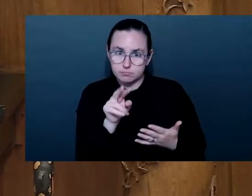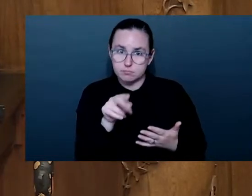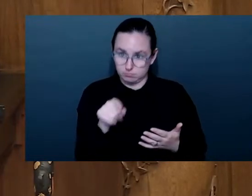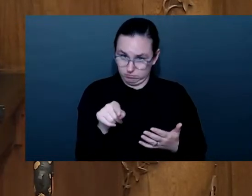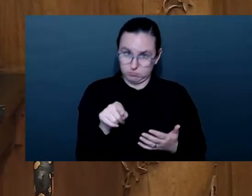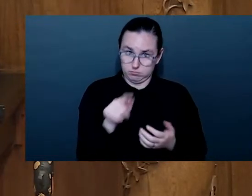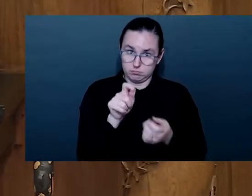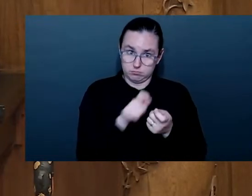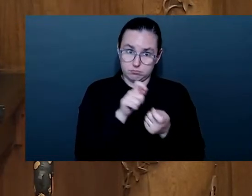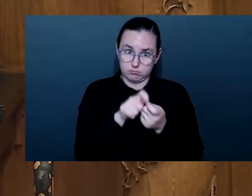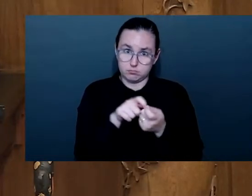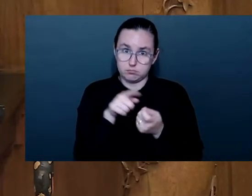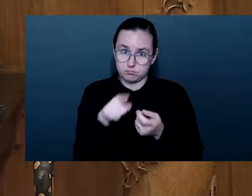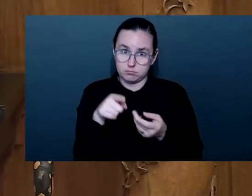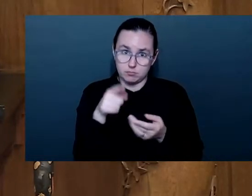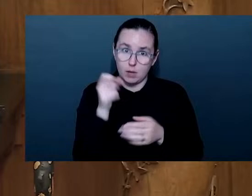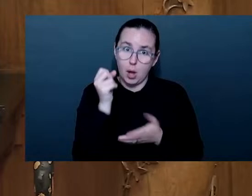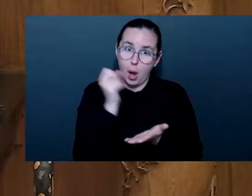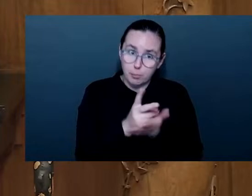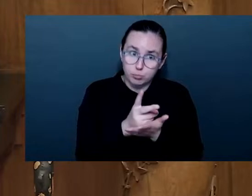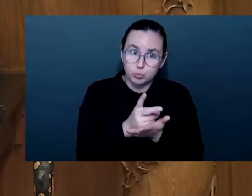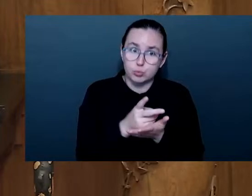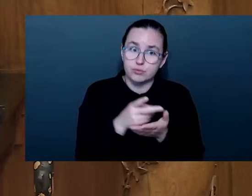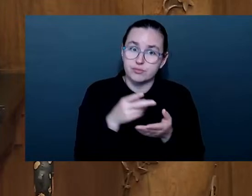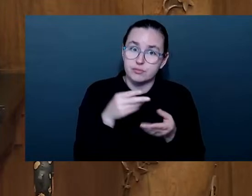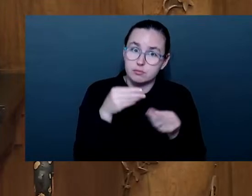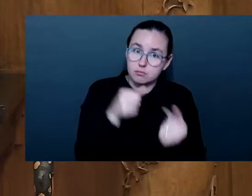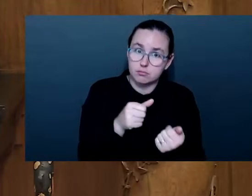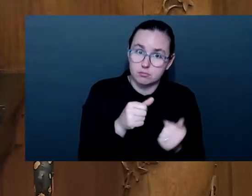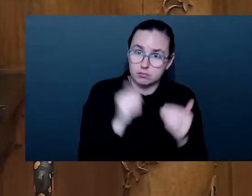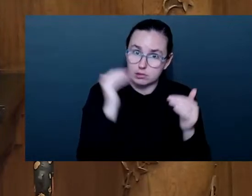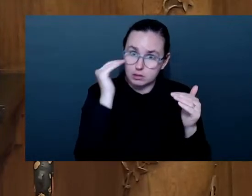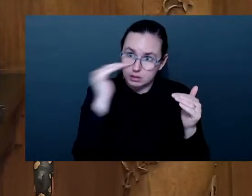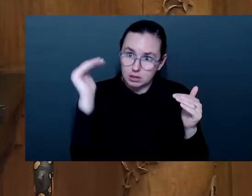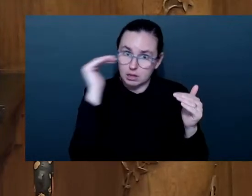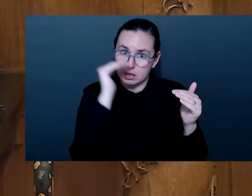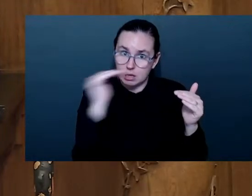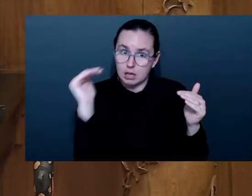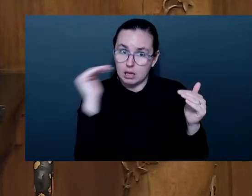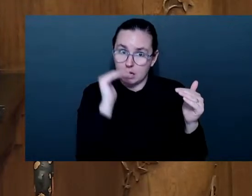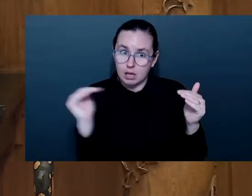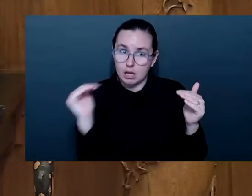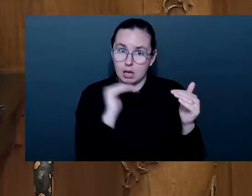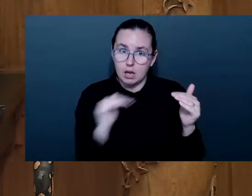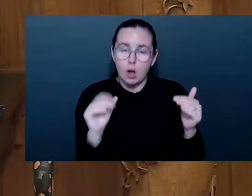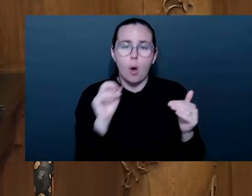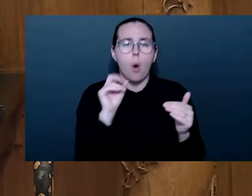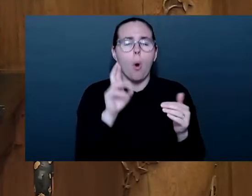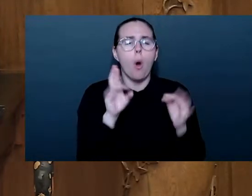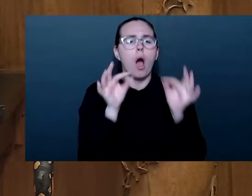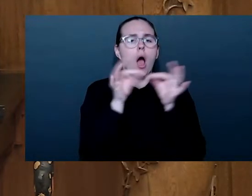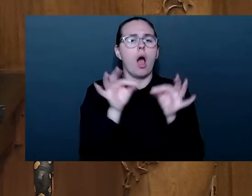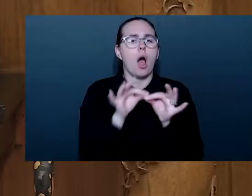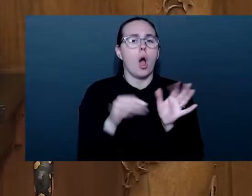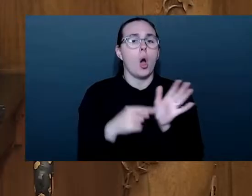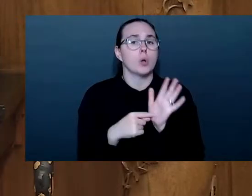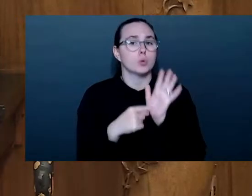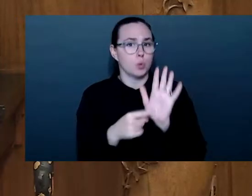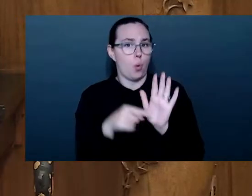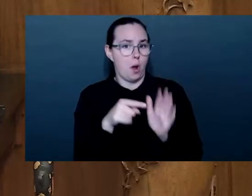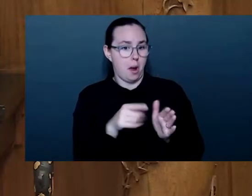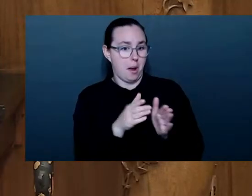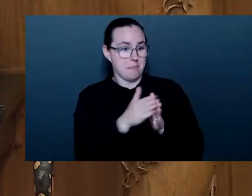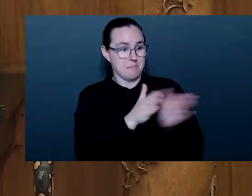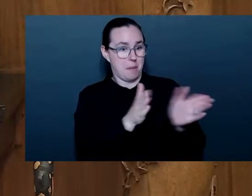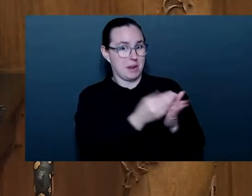language that indicates that public funds are being appropriated. In clear terms, Beauchesne,